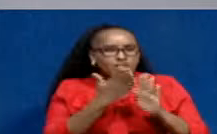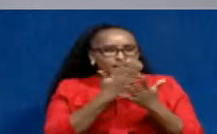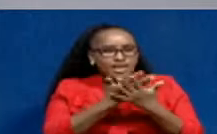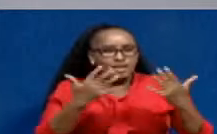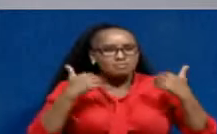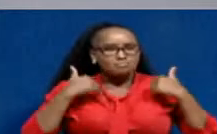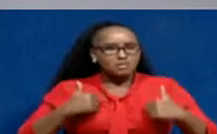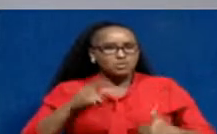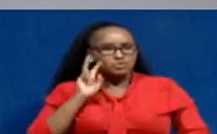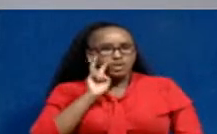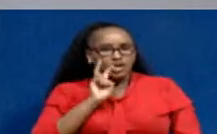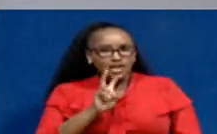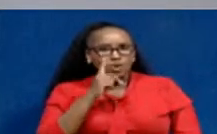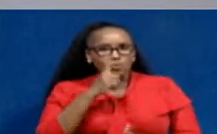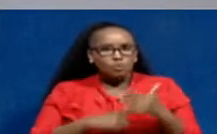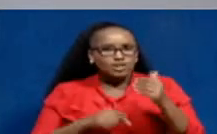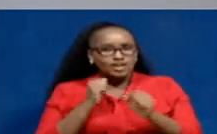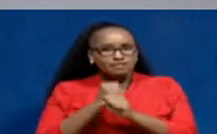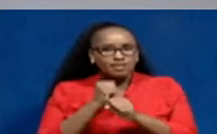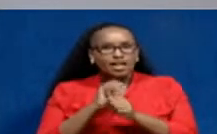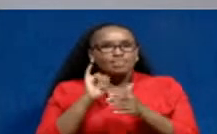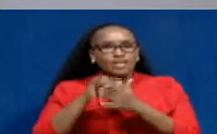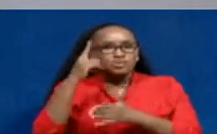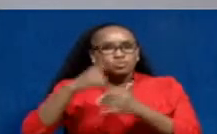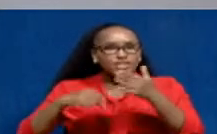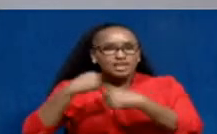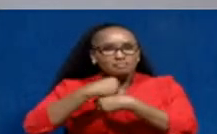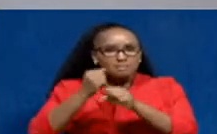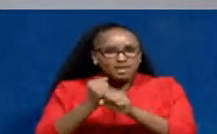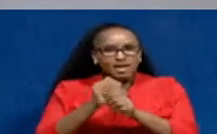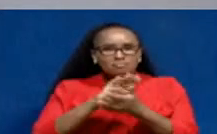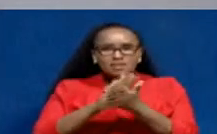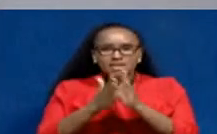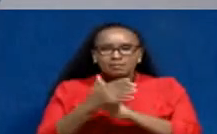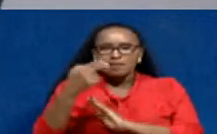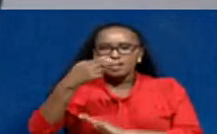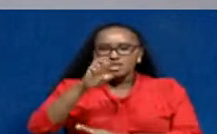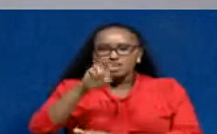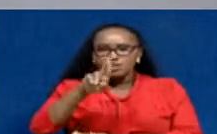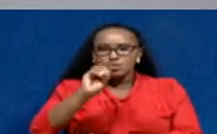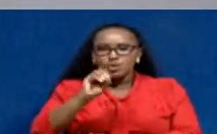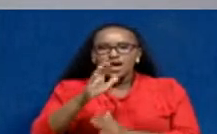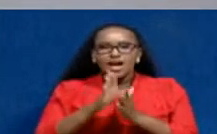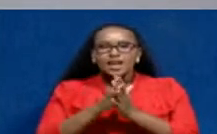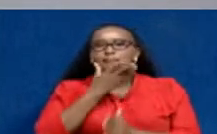watching is what makes him a legend and a man of purpose.